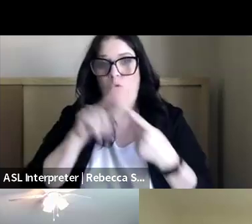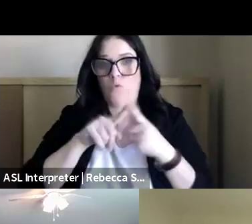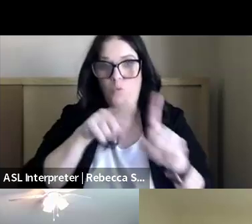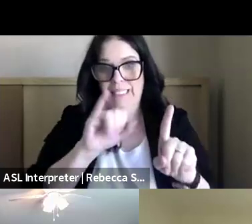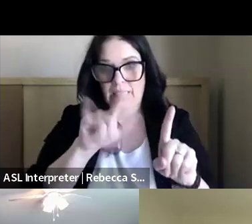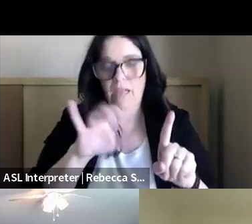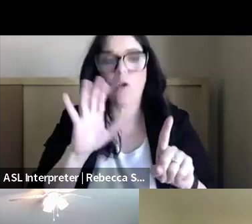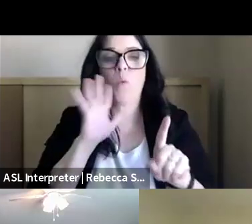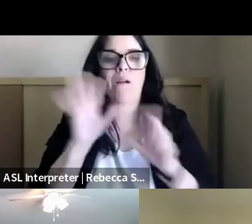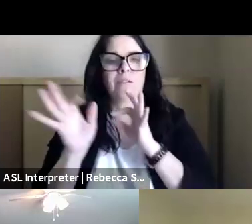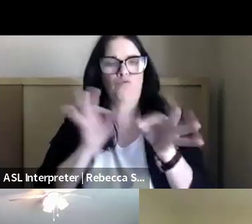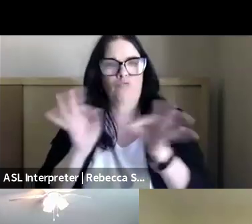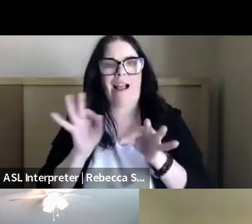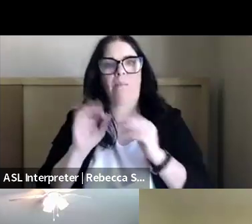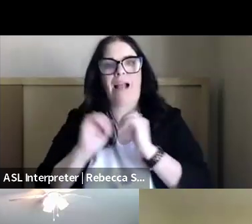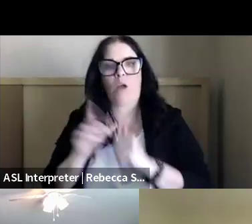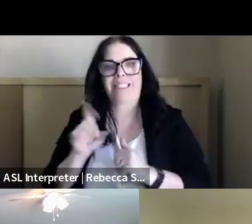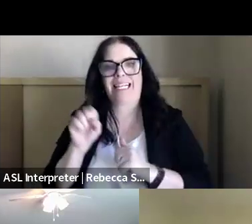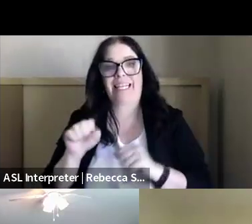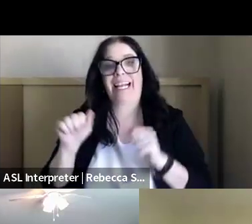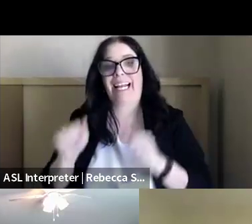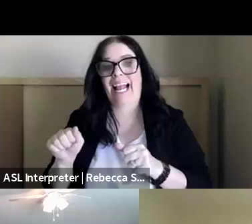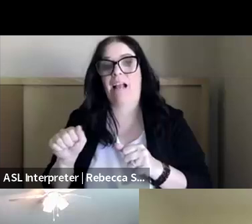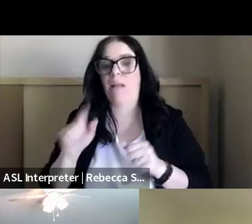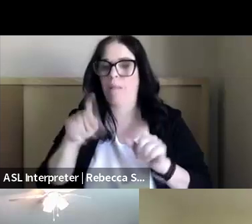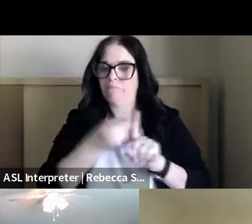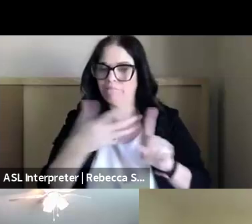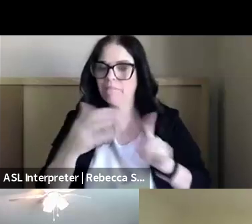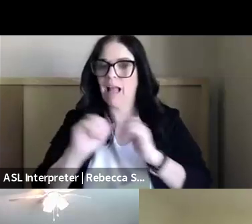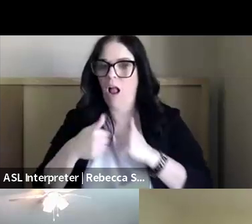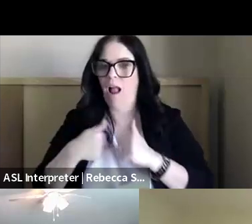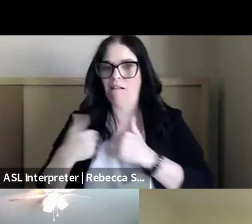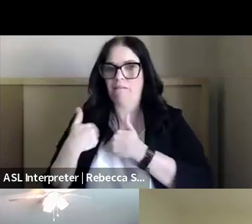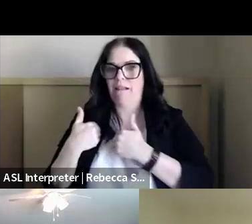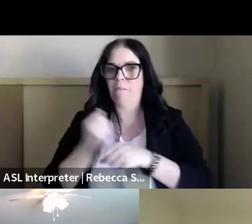Silk has the ability to hire, fire, and supervise such staff.